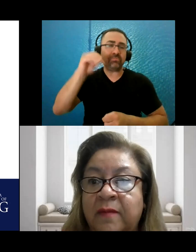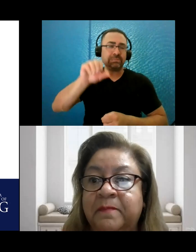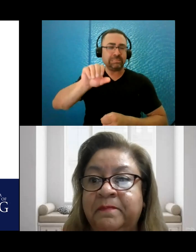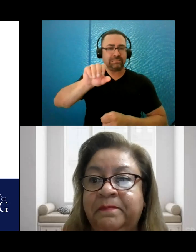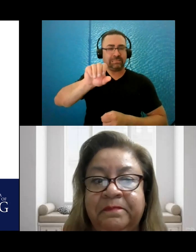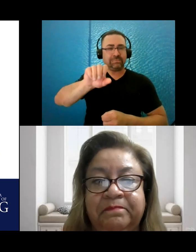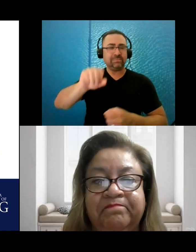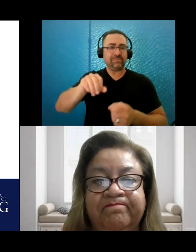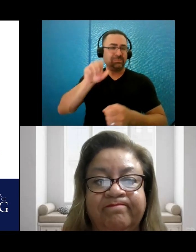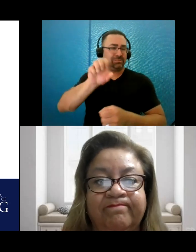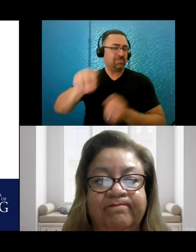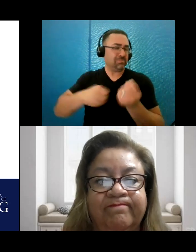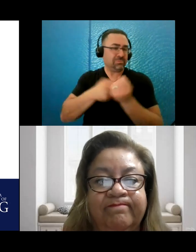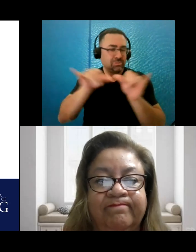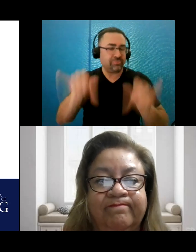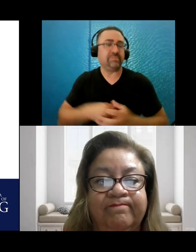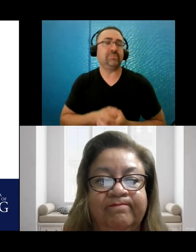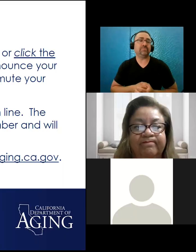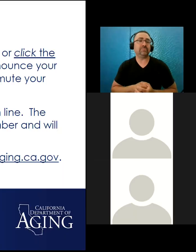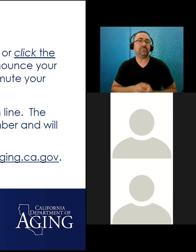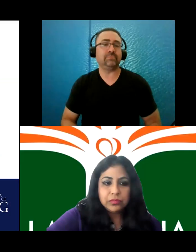for that. Mm-hmm.